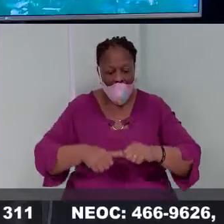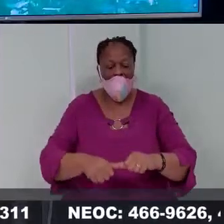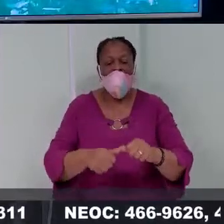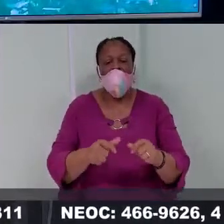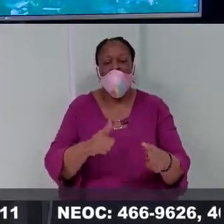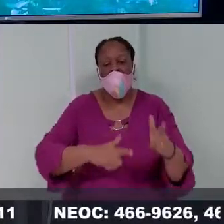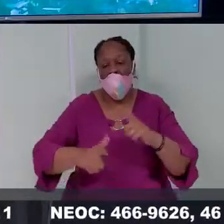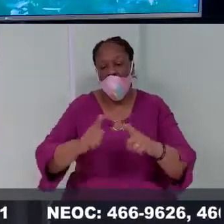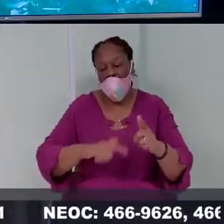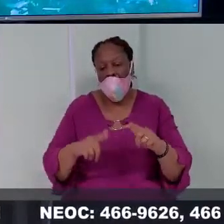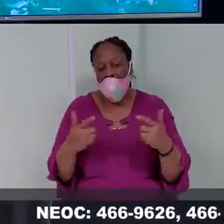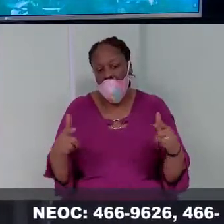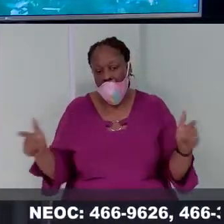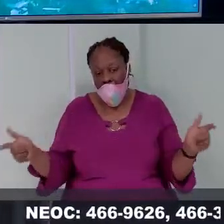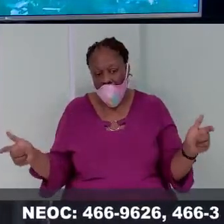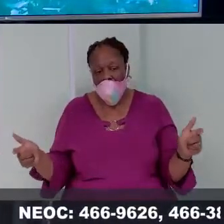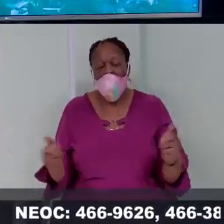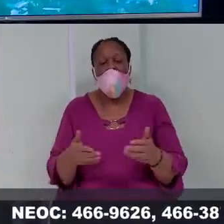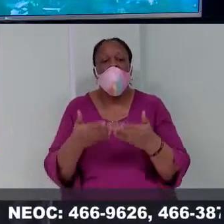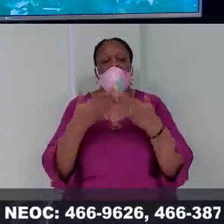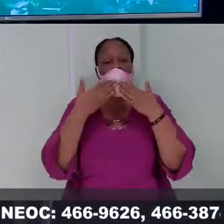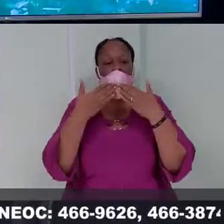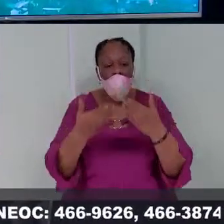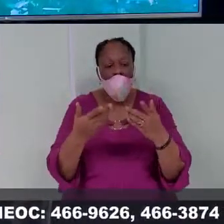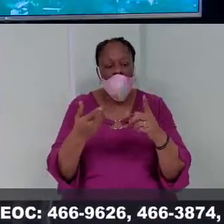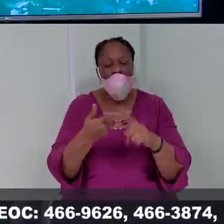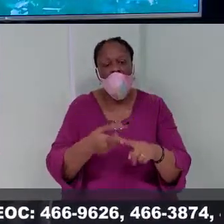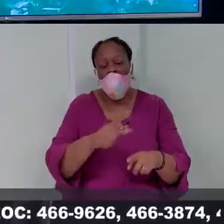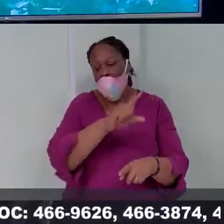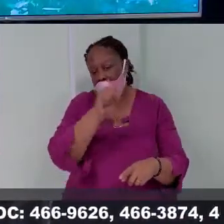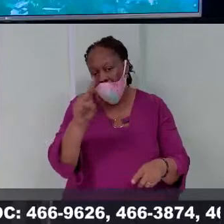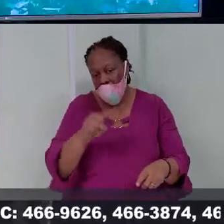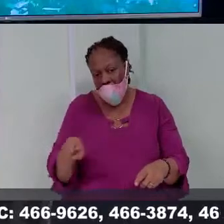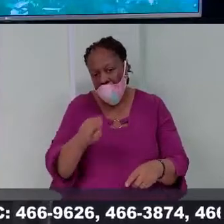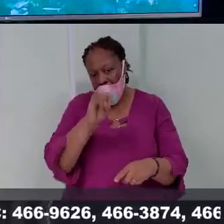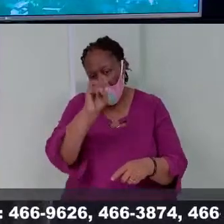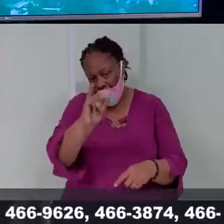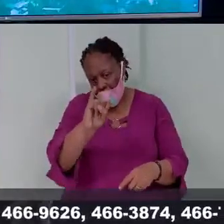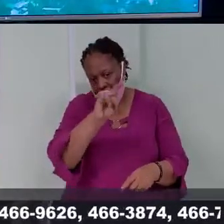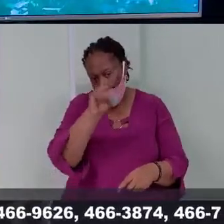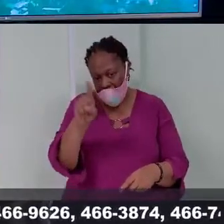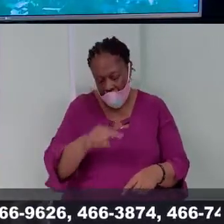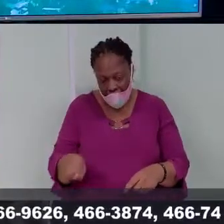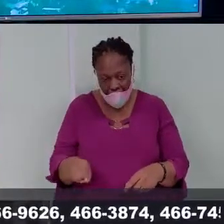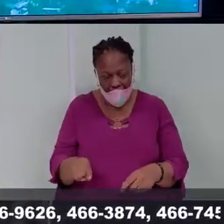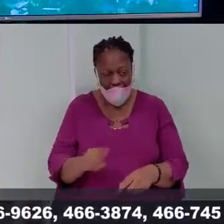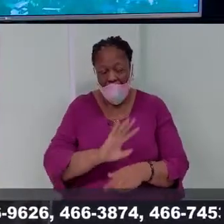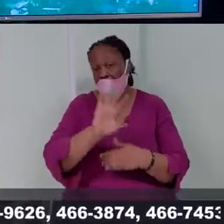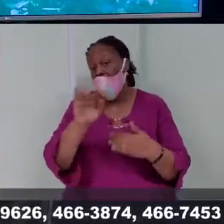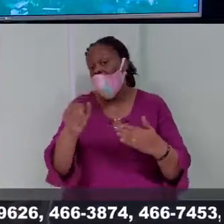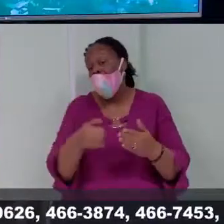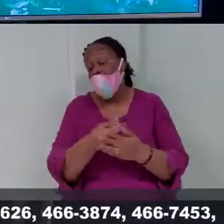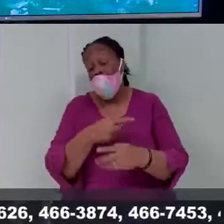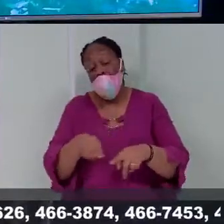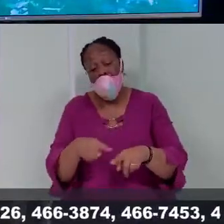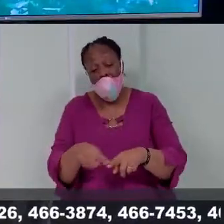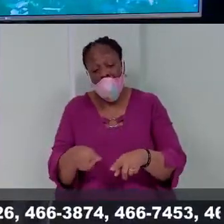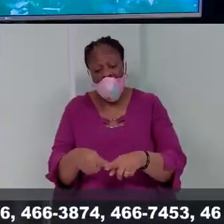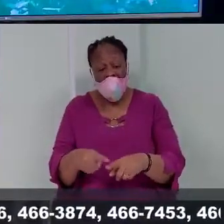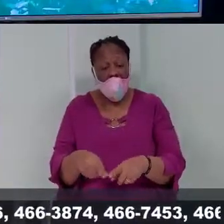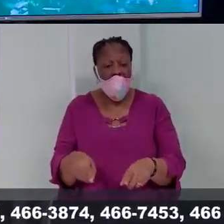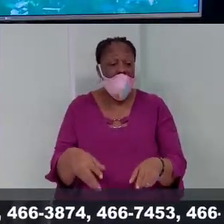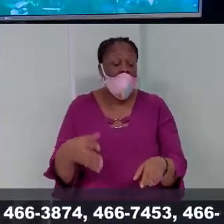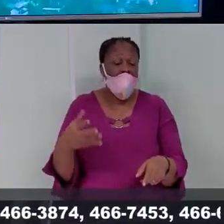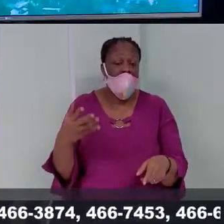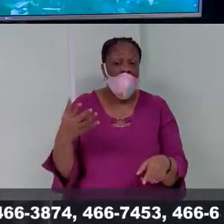sign language. I also want to thank ZIZ and all the media for continuing to partner with us